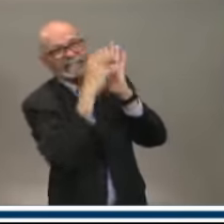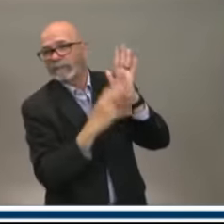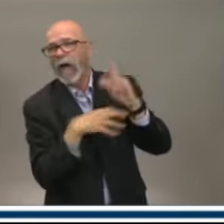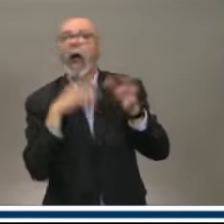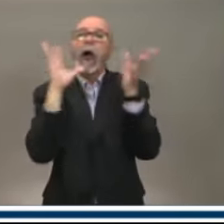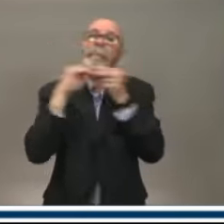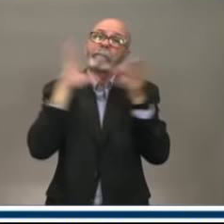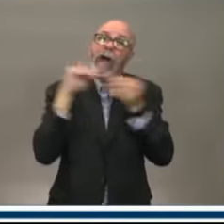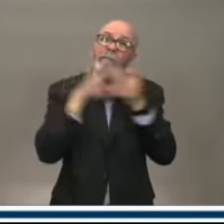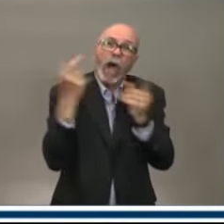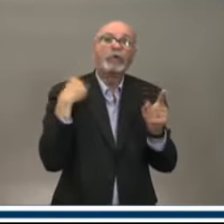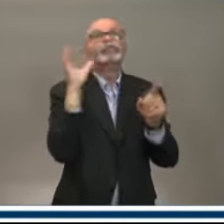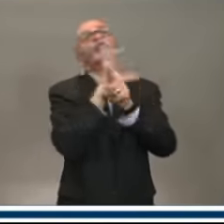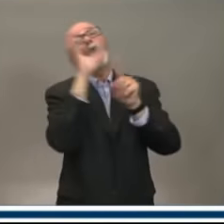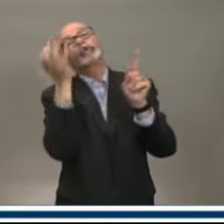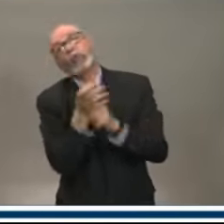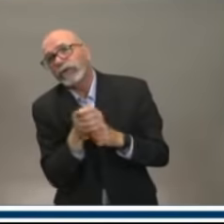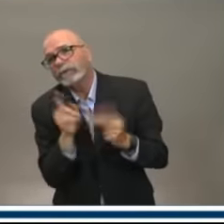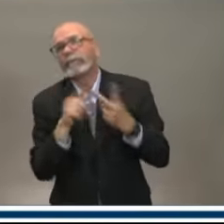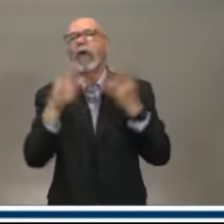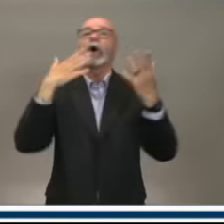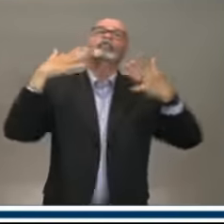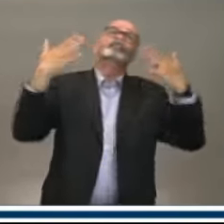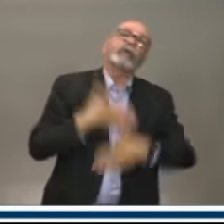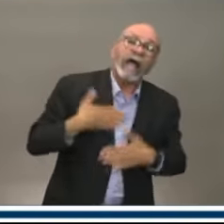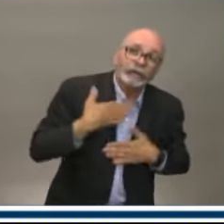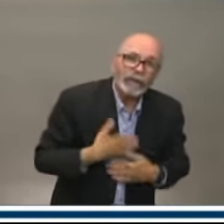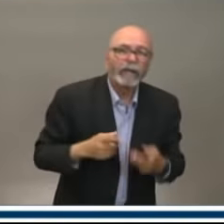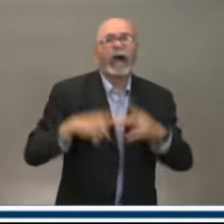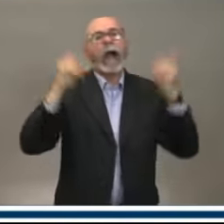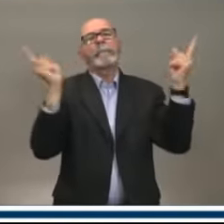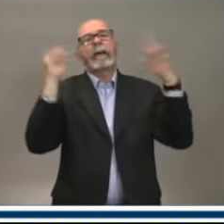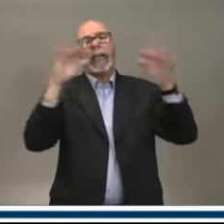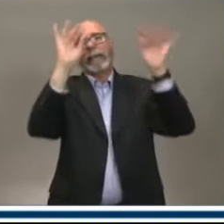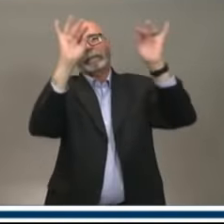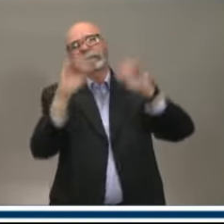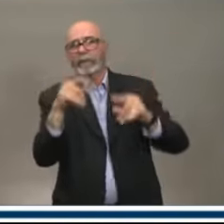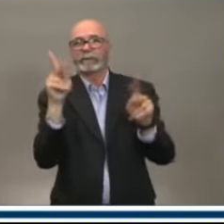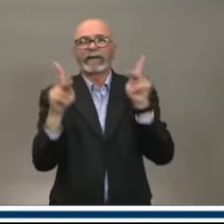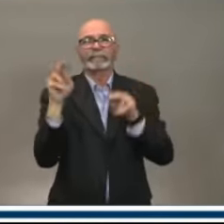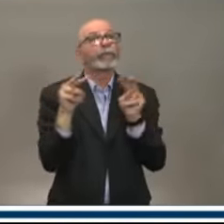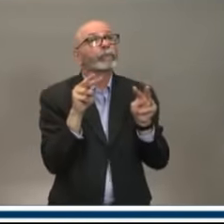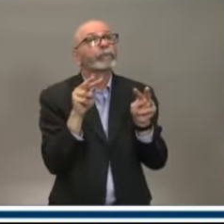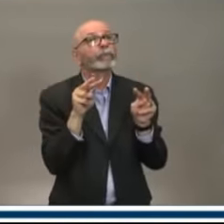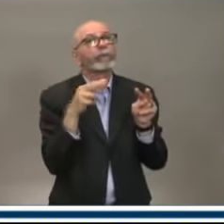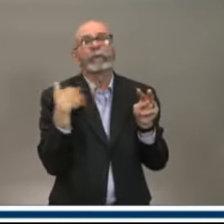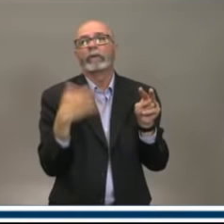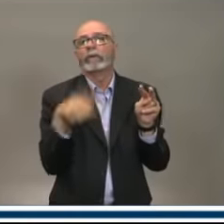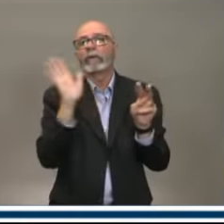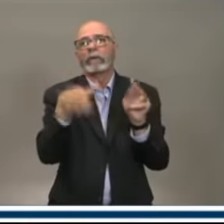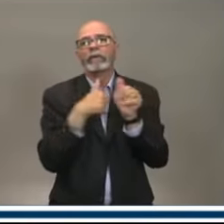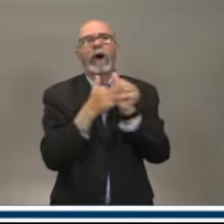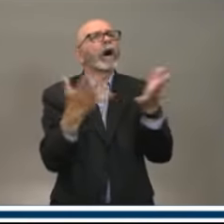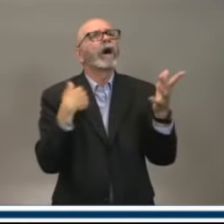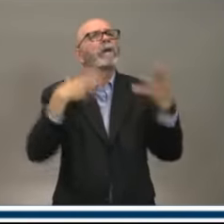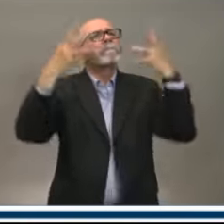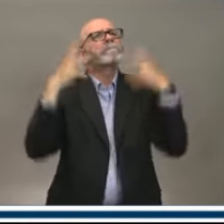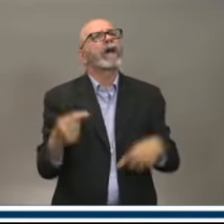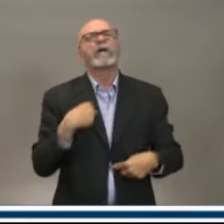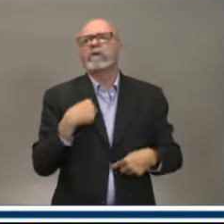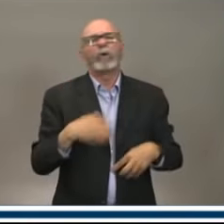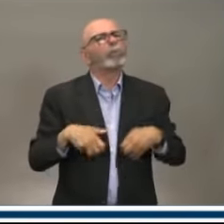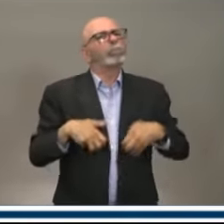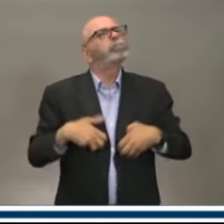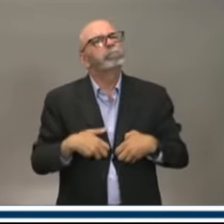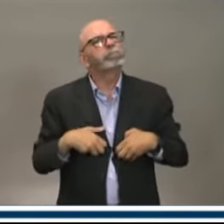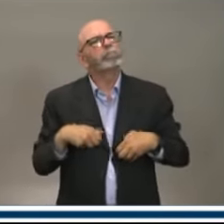cultural sector, our sport and rec sector. If any groups look at this and they see that they're not on it, please connect with your usual way that